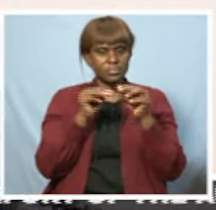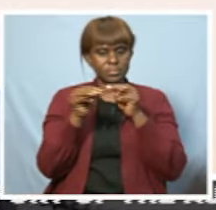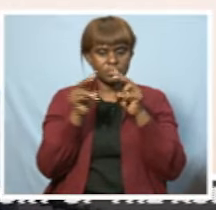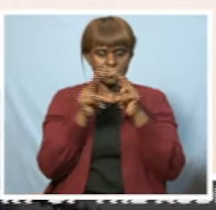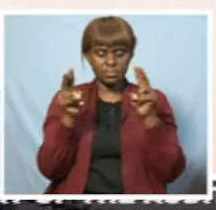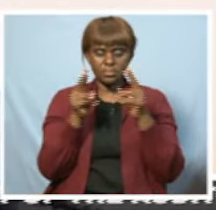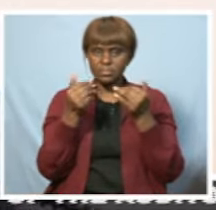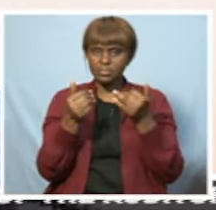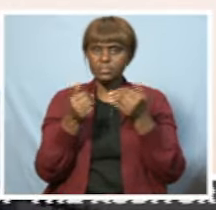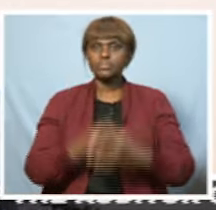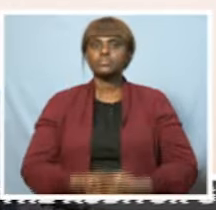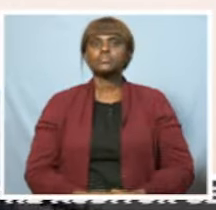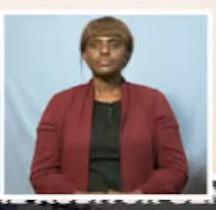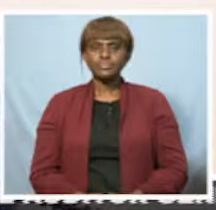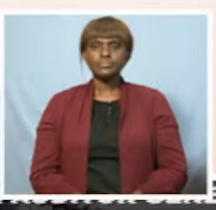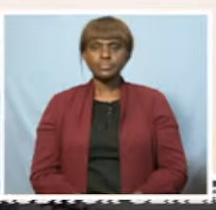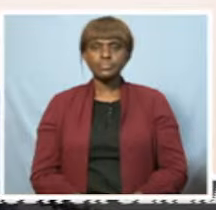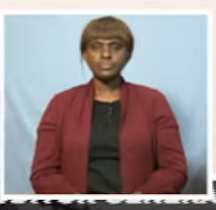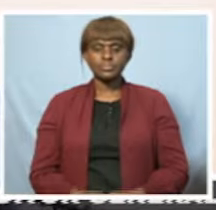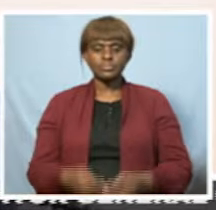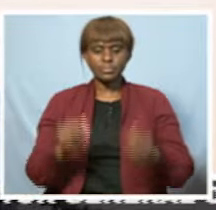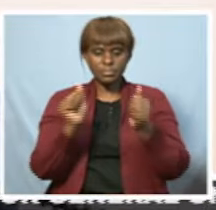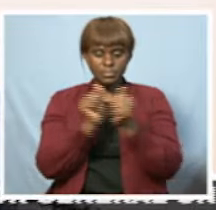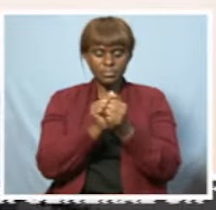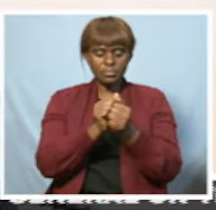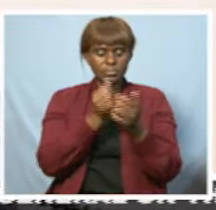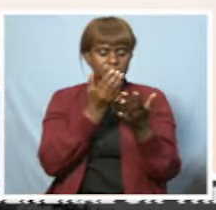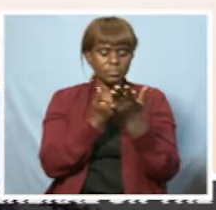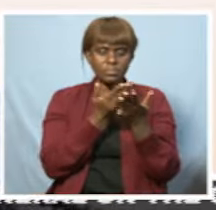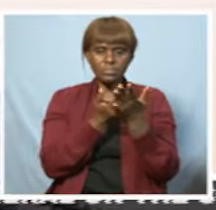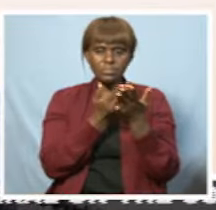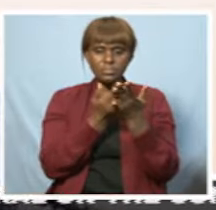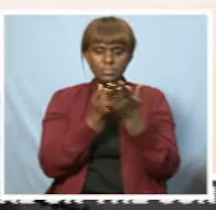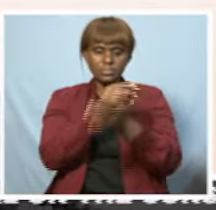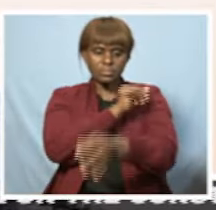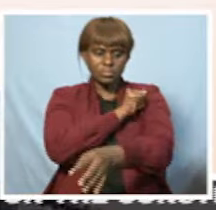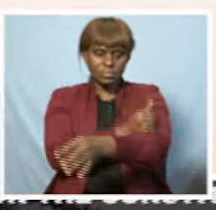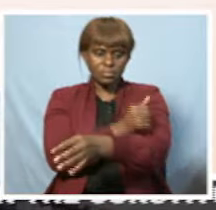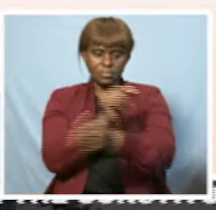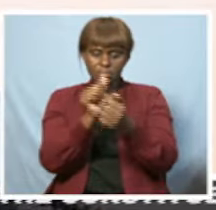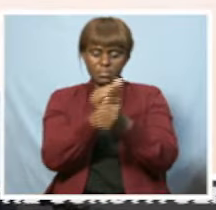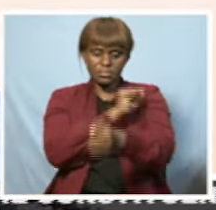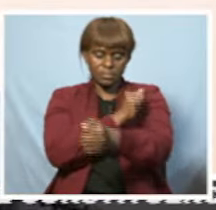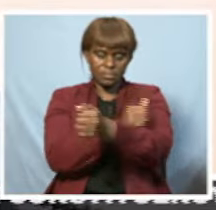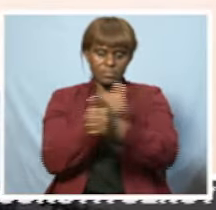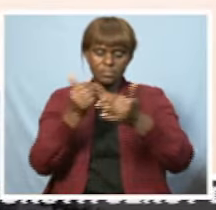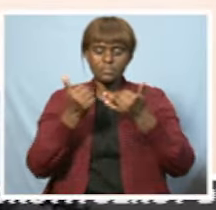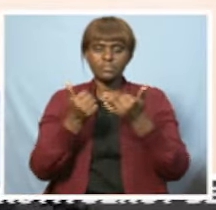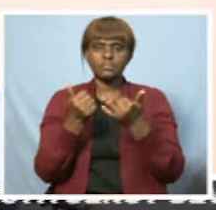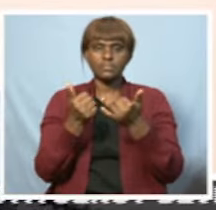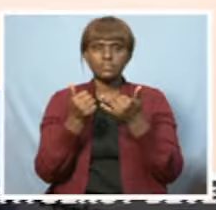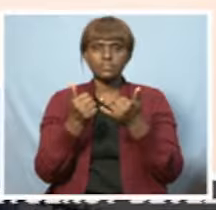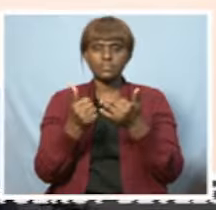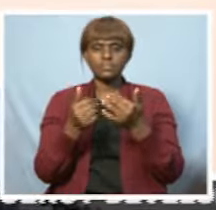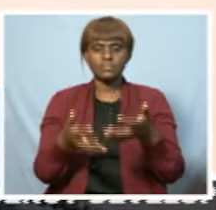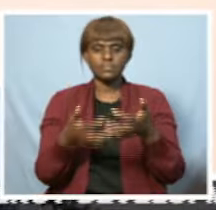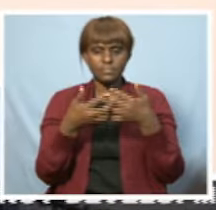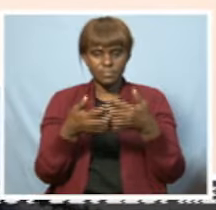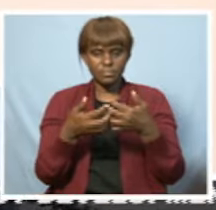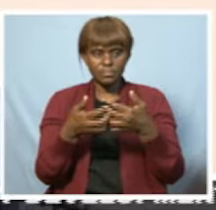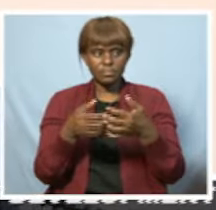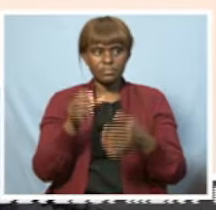So in terms of the authority, currently, Engineer